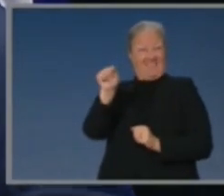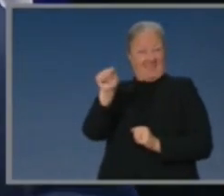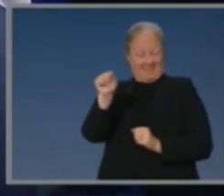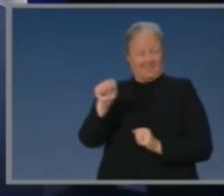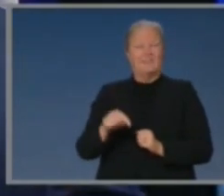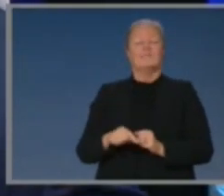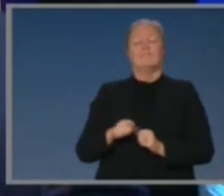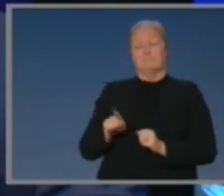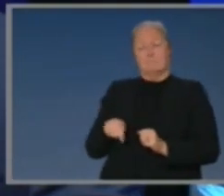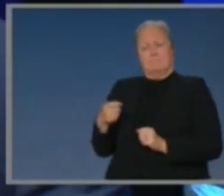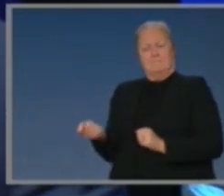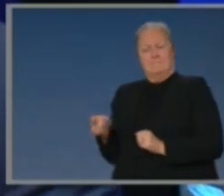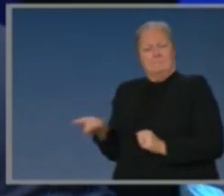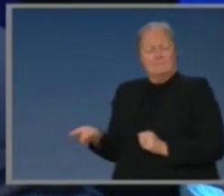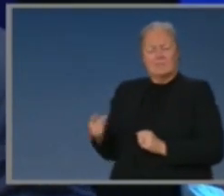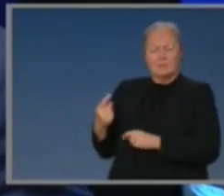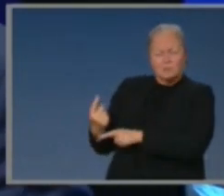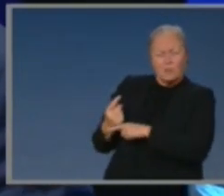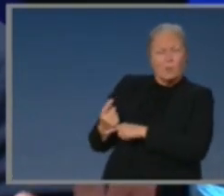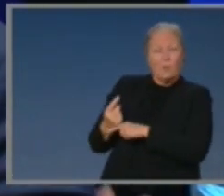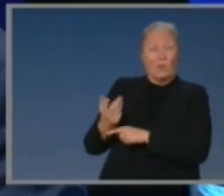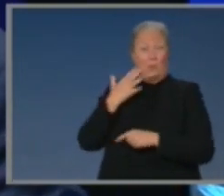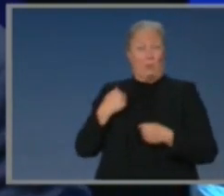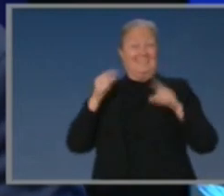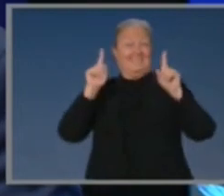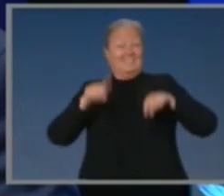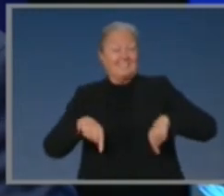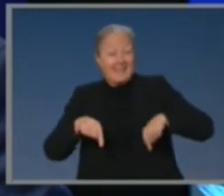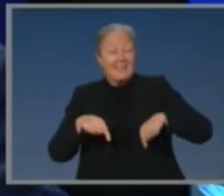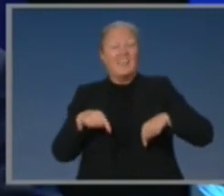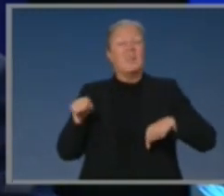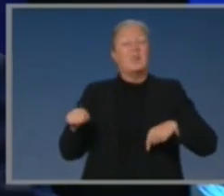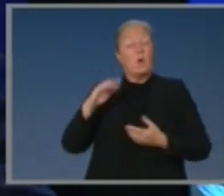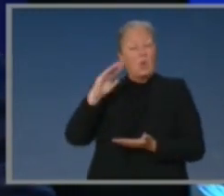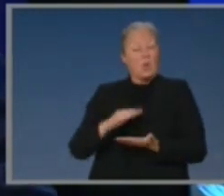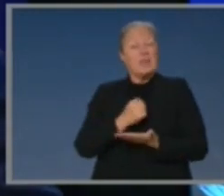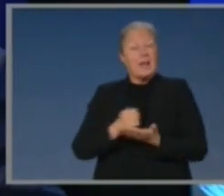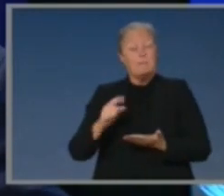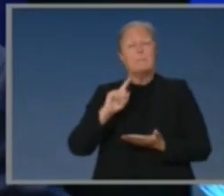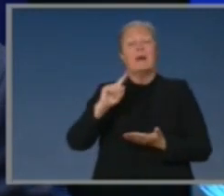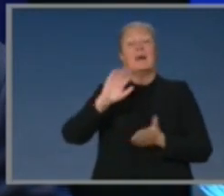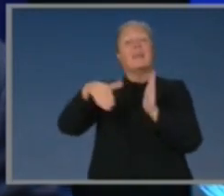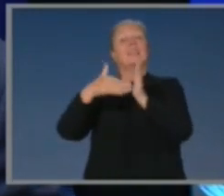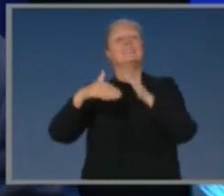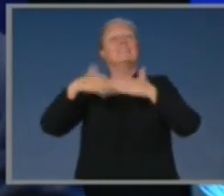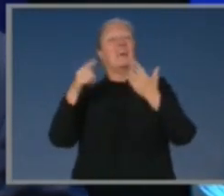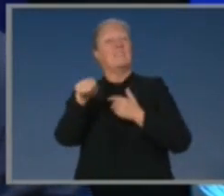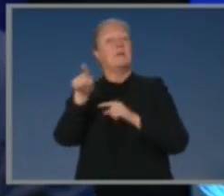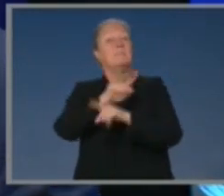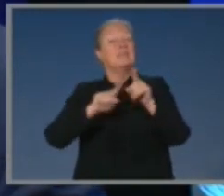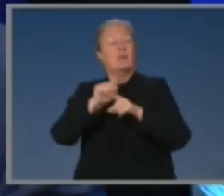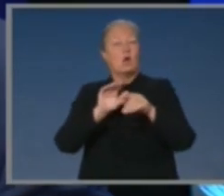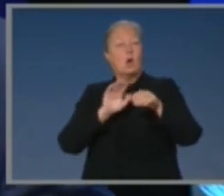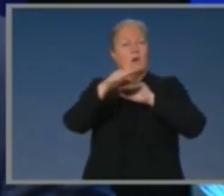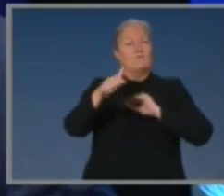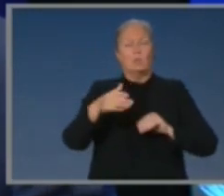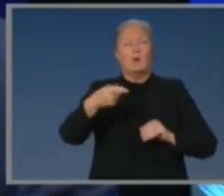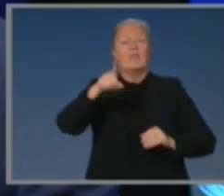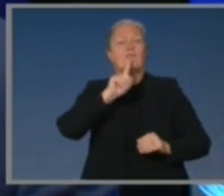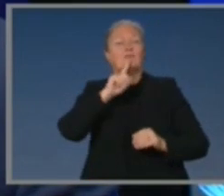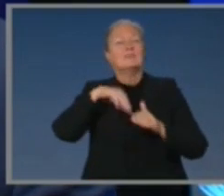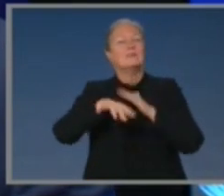she goes, at the start of the day, the cases were low. By the end of the day, there was over 100 cases in New South Wales. So things were moving very